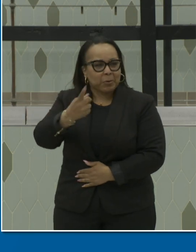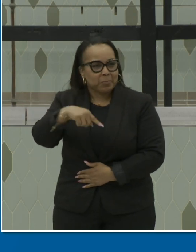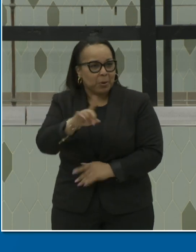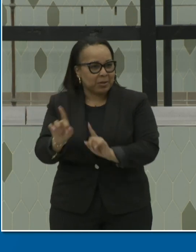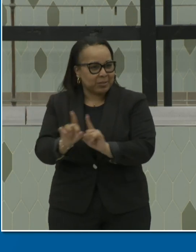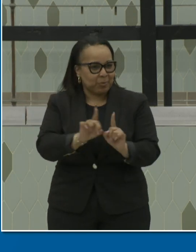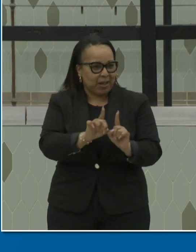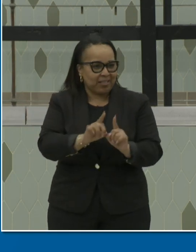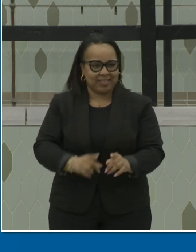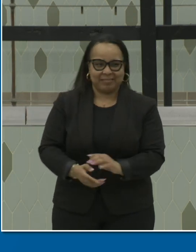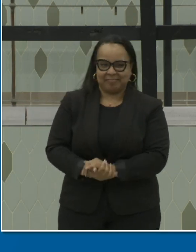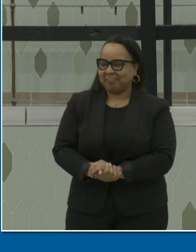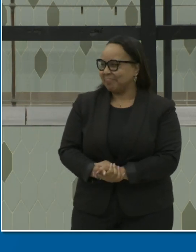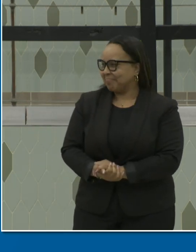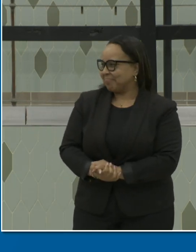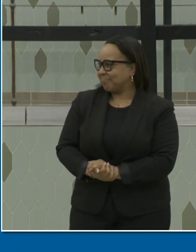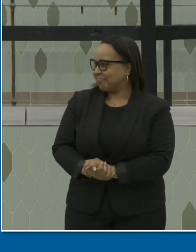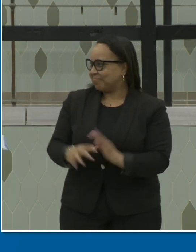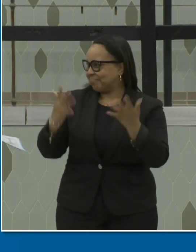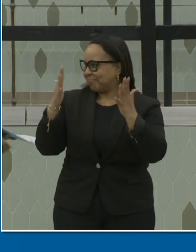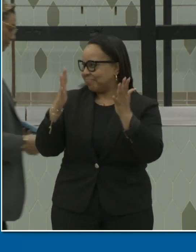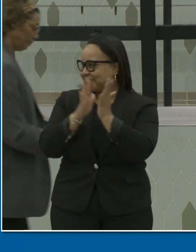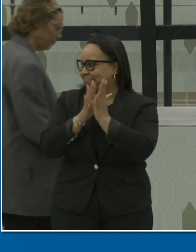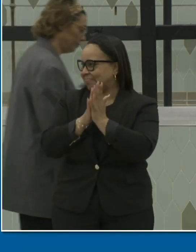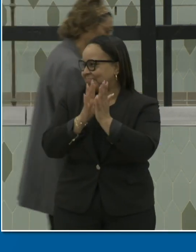well. Tracy.